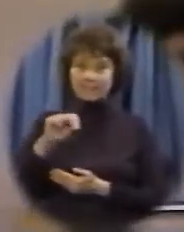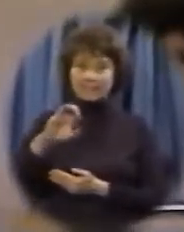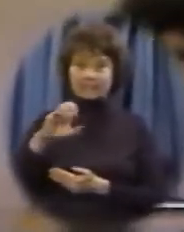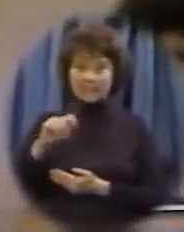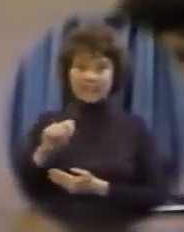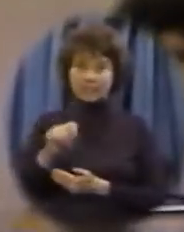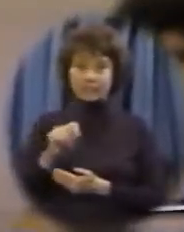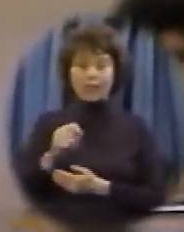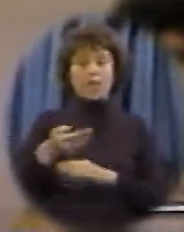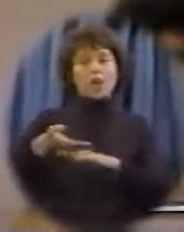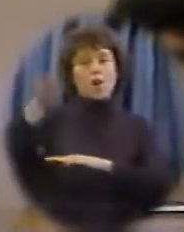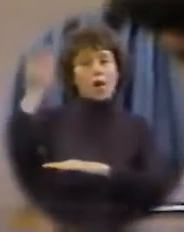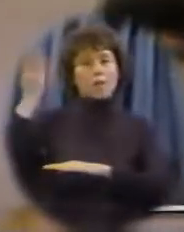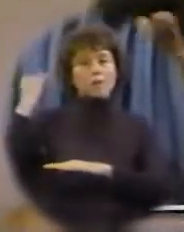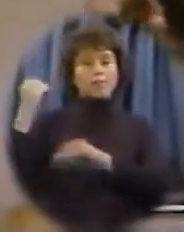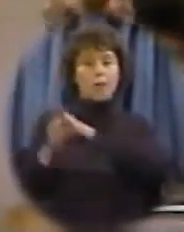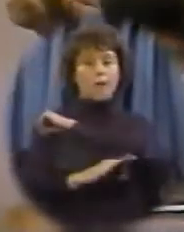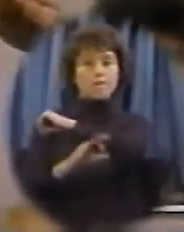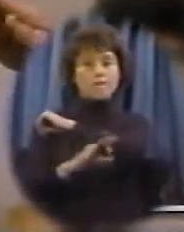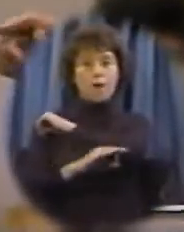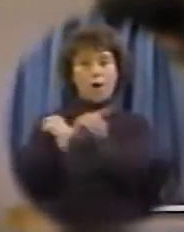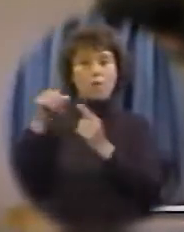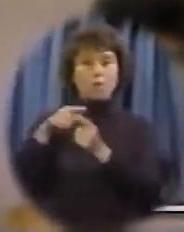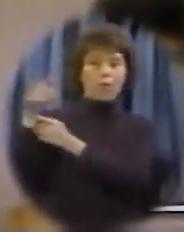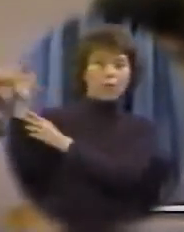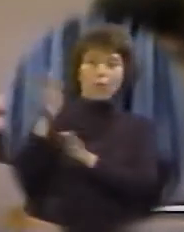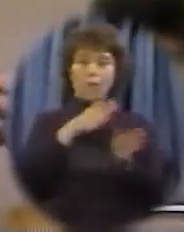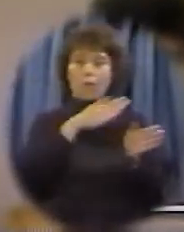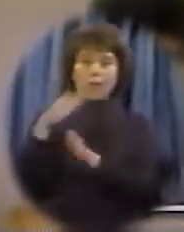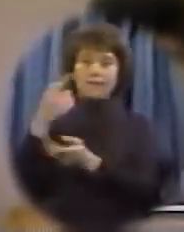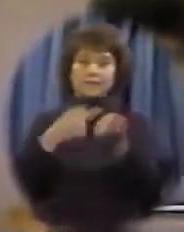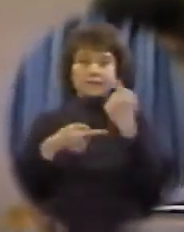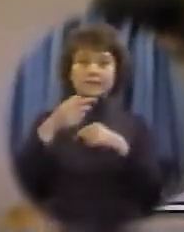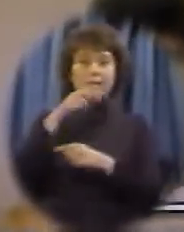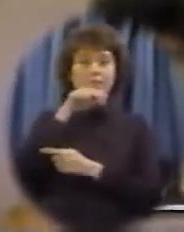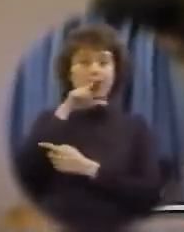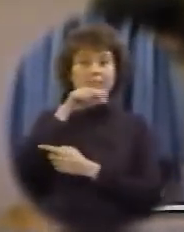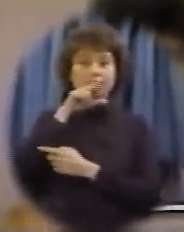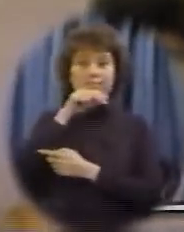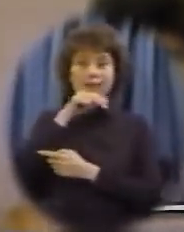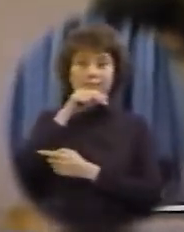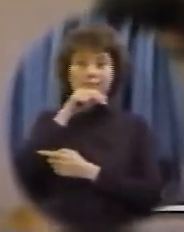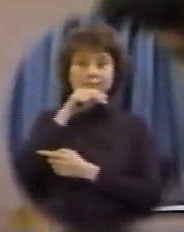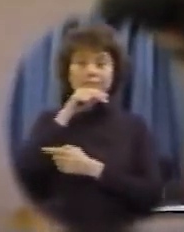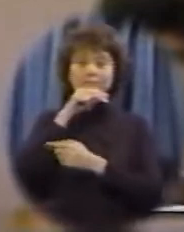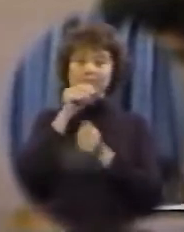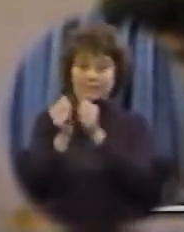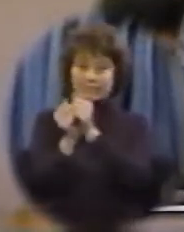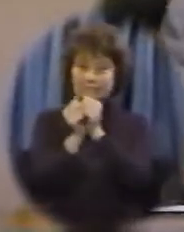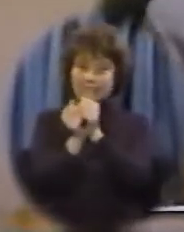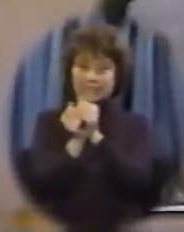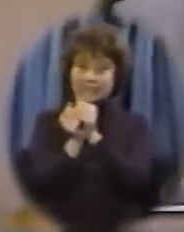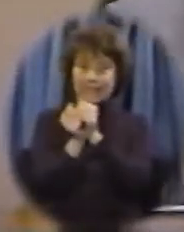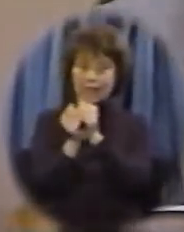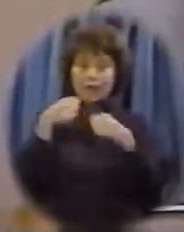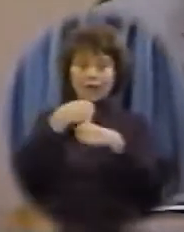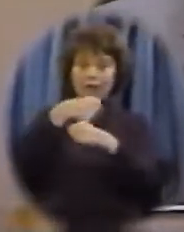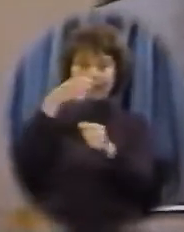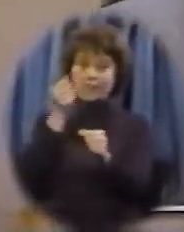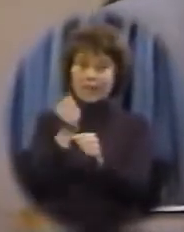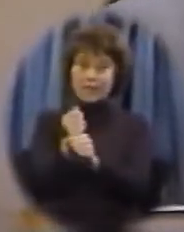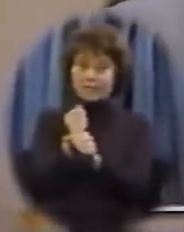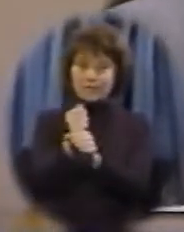roars down over the Rockies, up around the lakes and the gulfs, the geese and the ducks all get together and they form in companies, and old General Gander